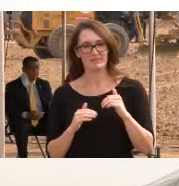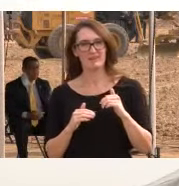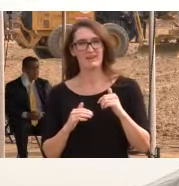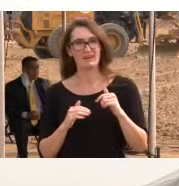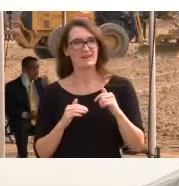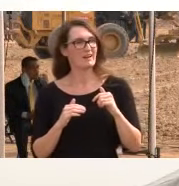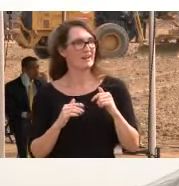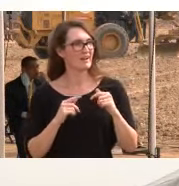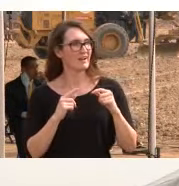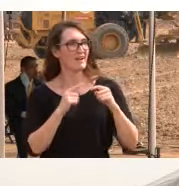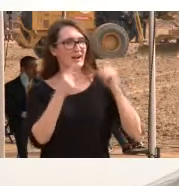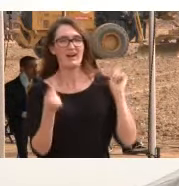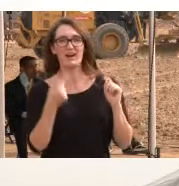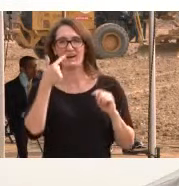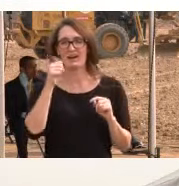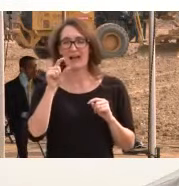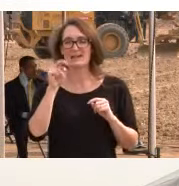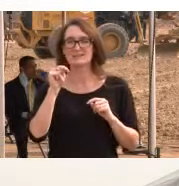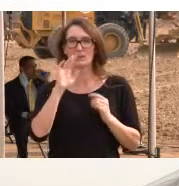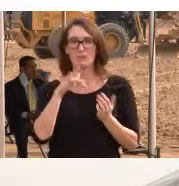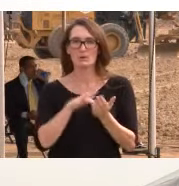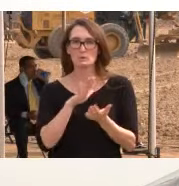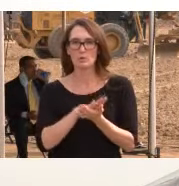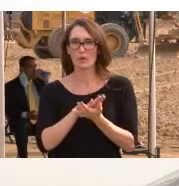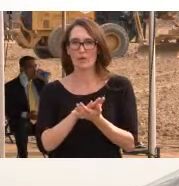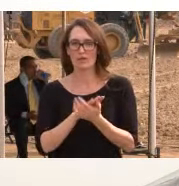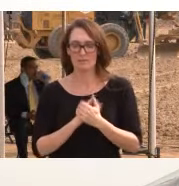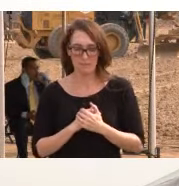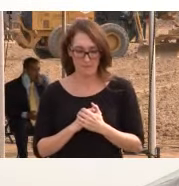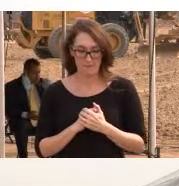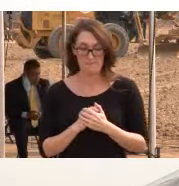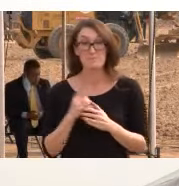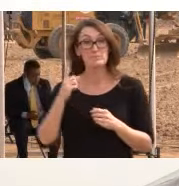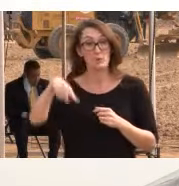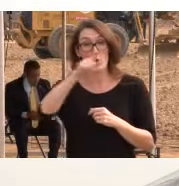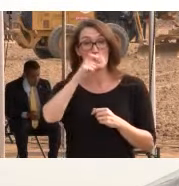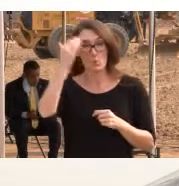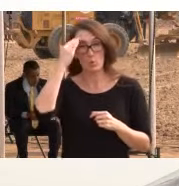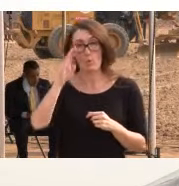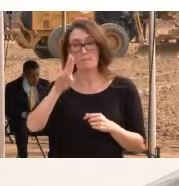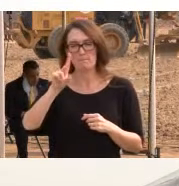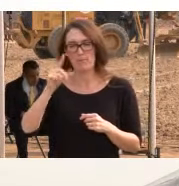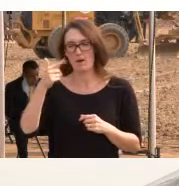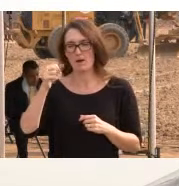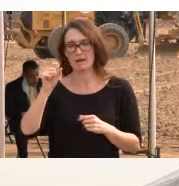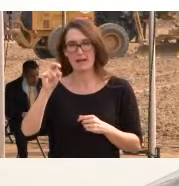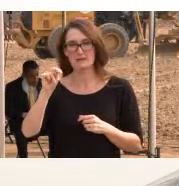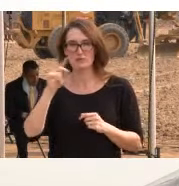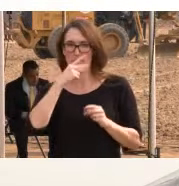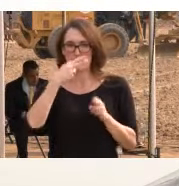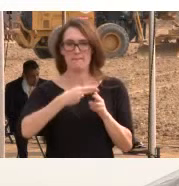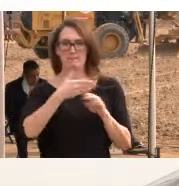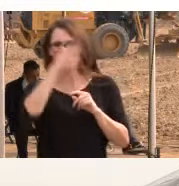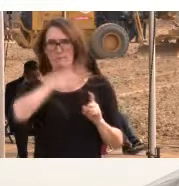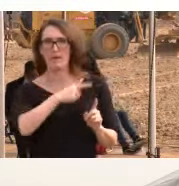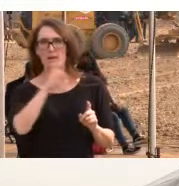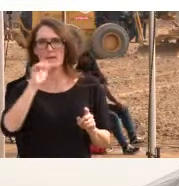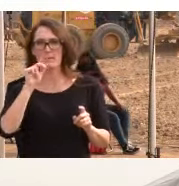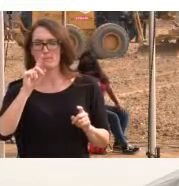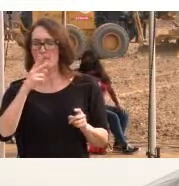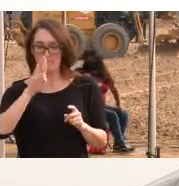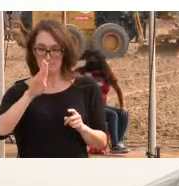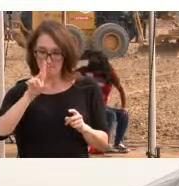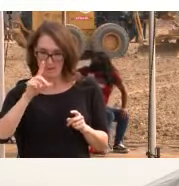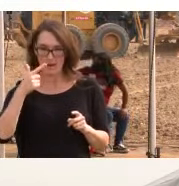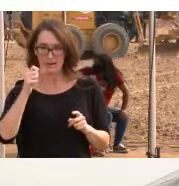Bud Gaston Middle School here. For those of us who knew Bud Gaston, the first